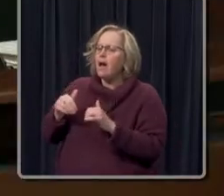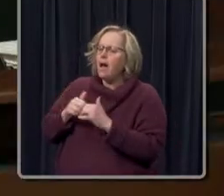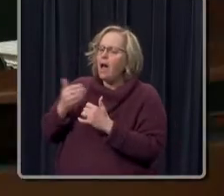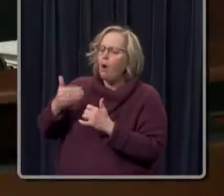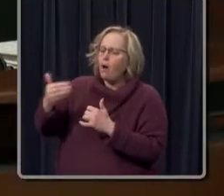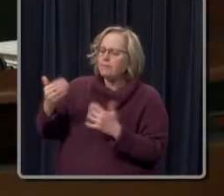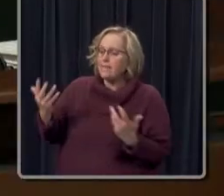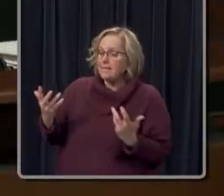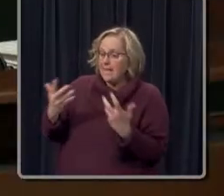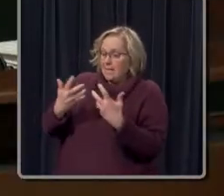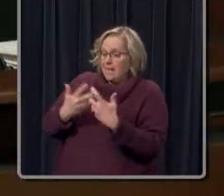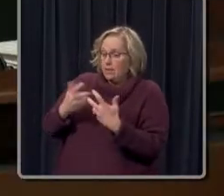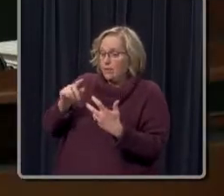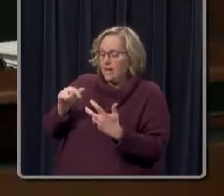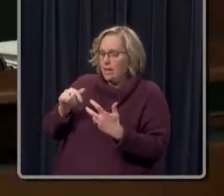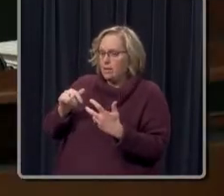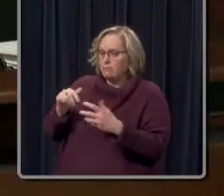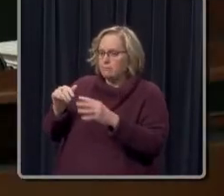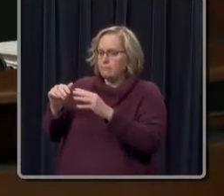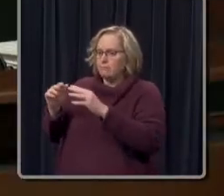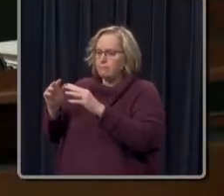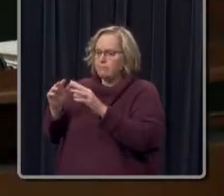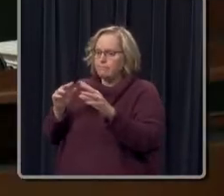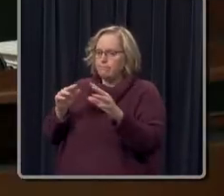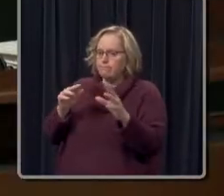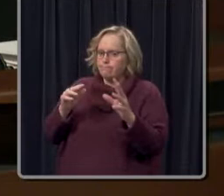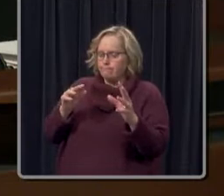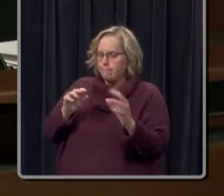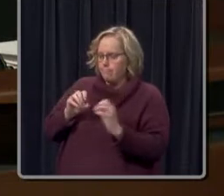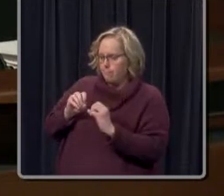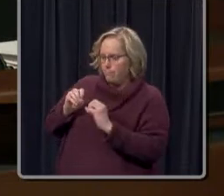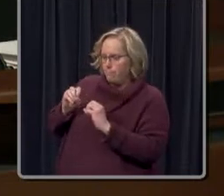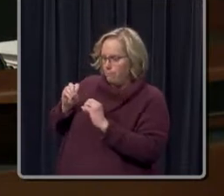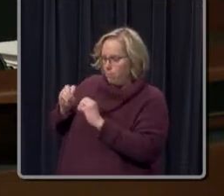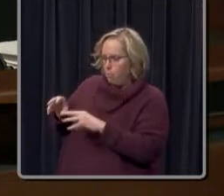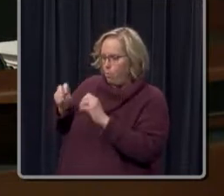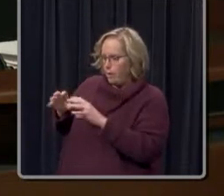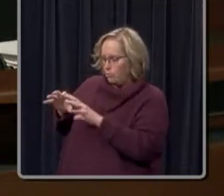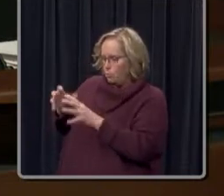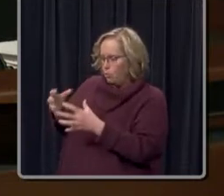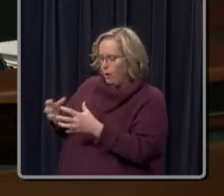ported to the data warehouse refreshed? Nightly. Good, that's